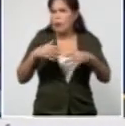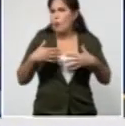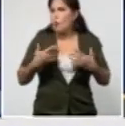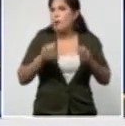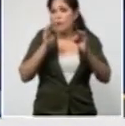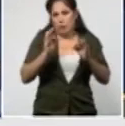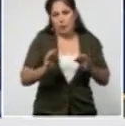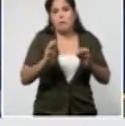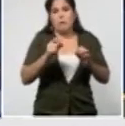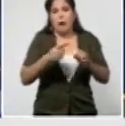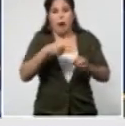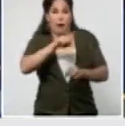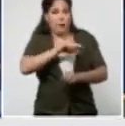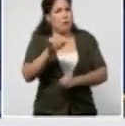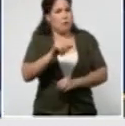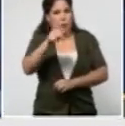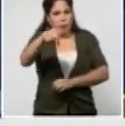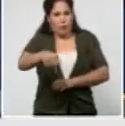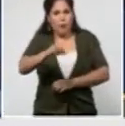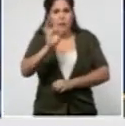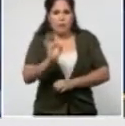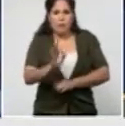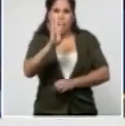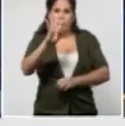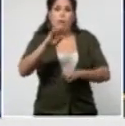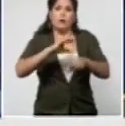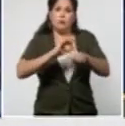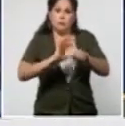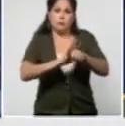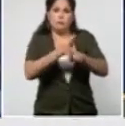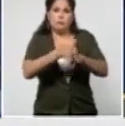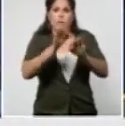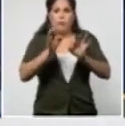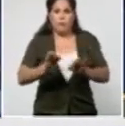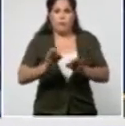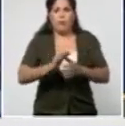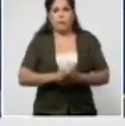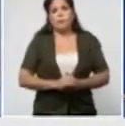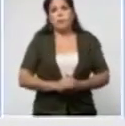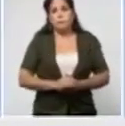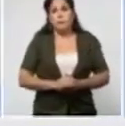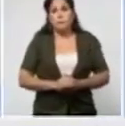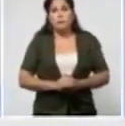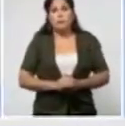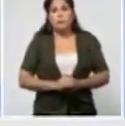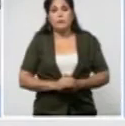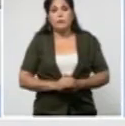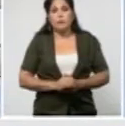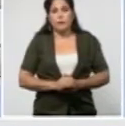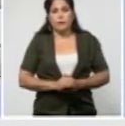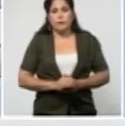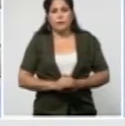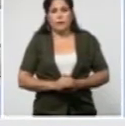for SARS-CoV-2 and COVID-19.